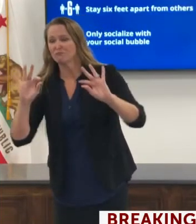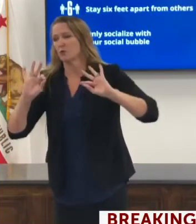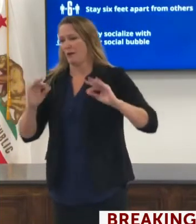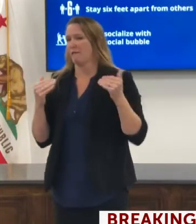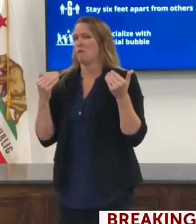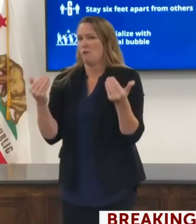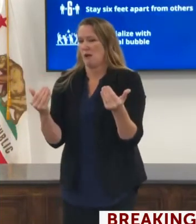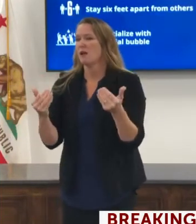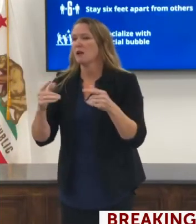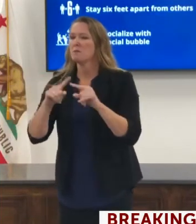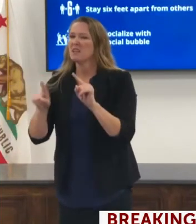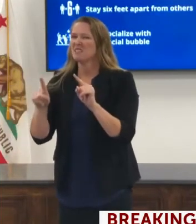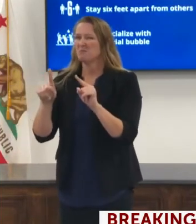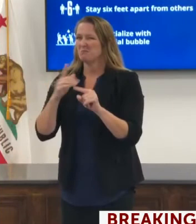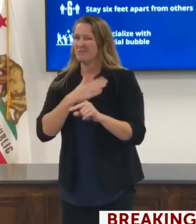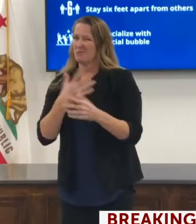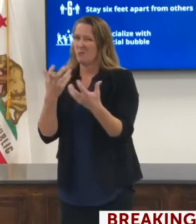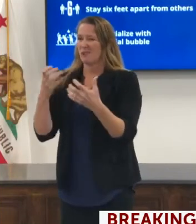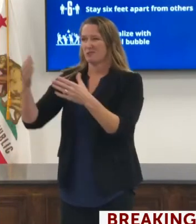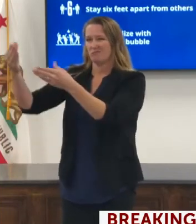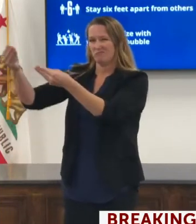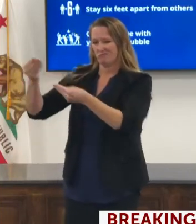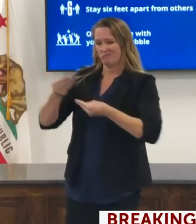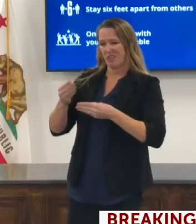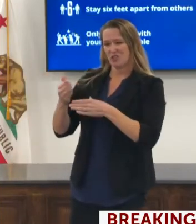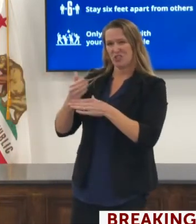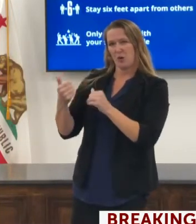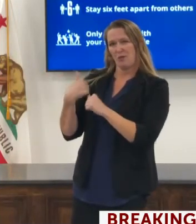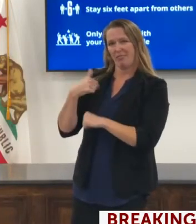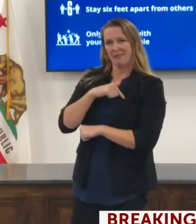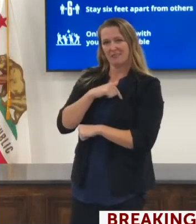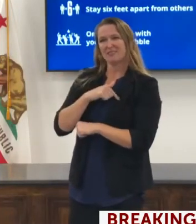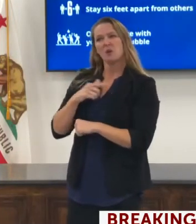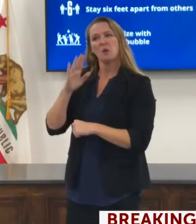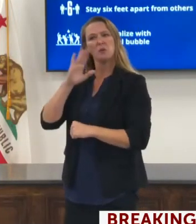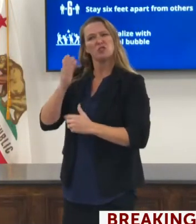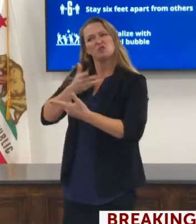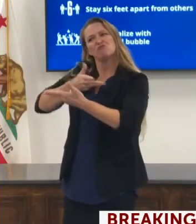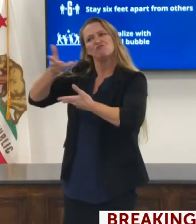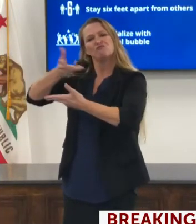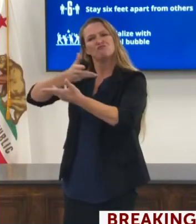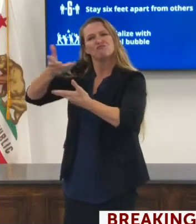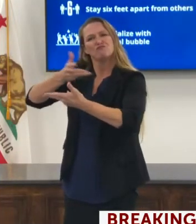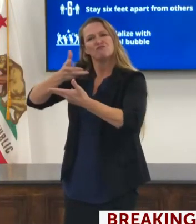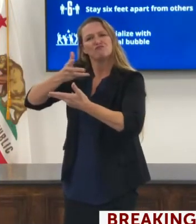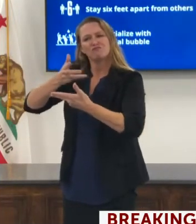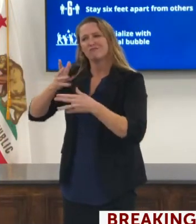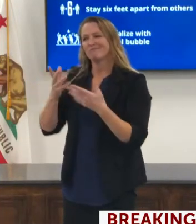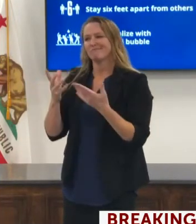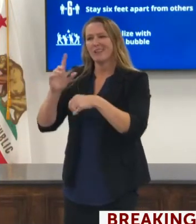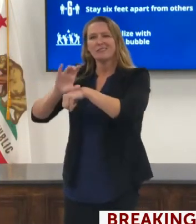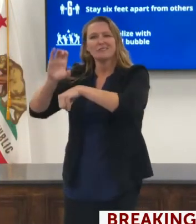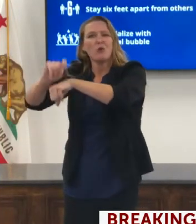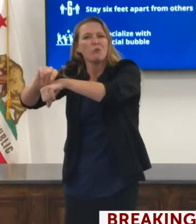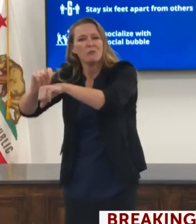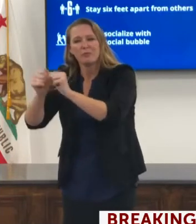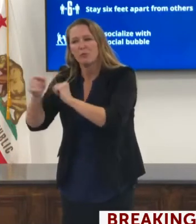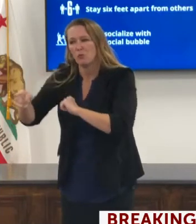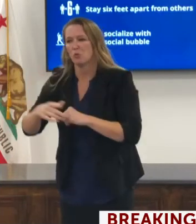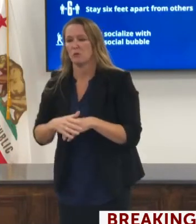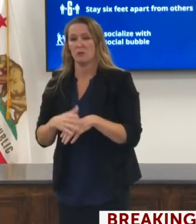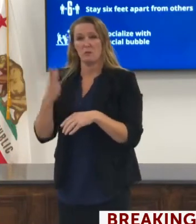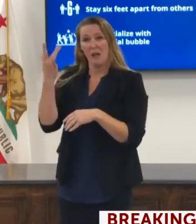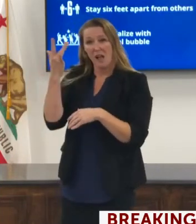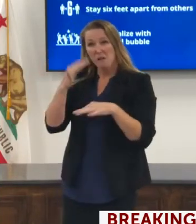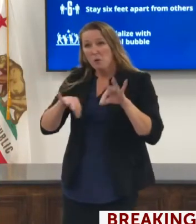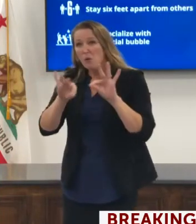review and consultation, so that we can work together in ensuring that all of the state